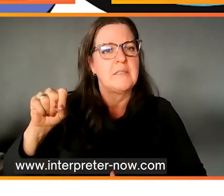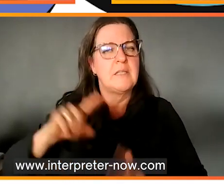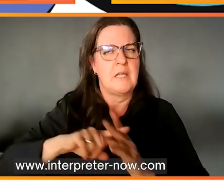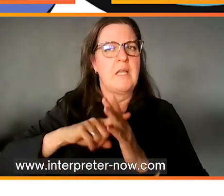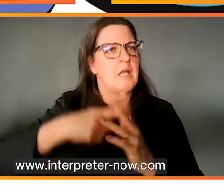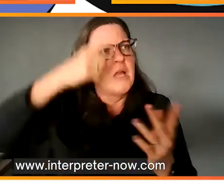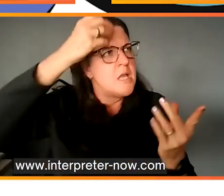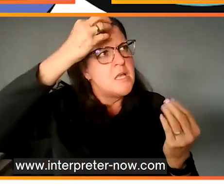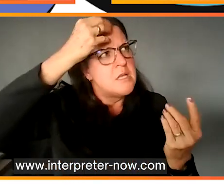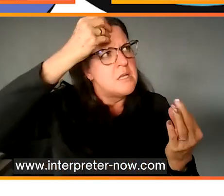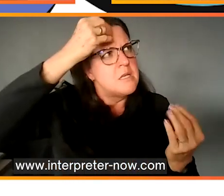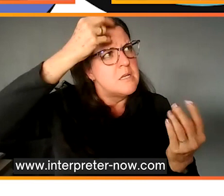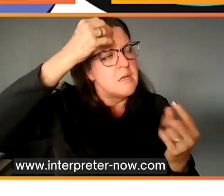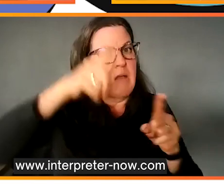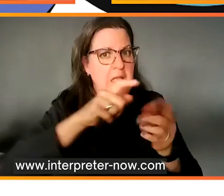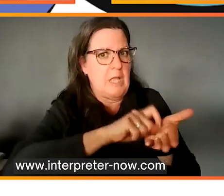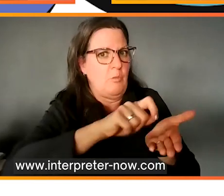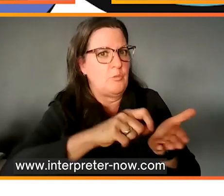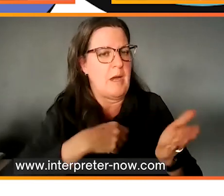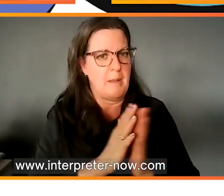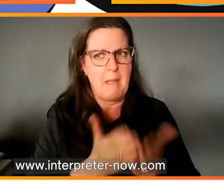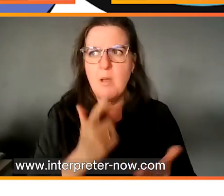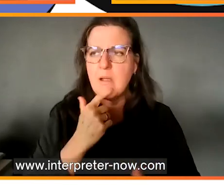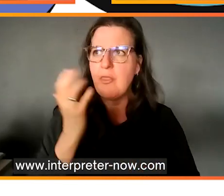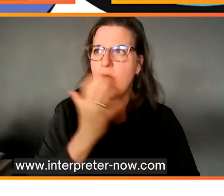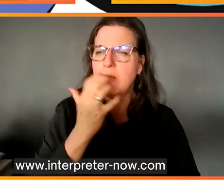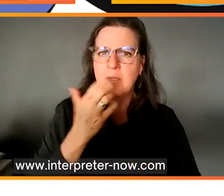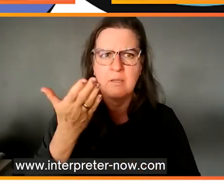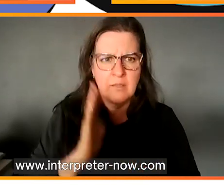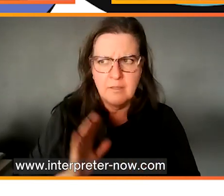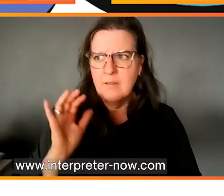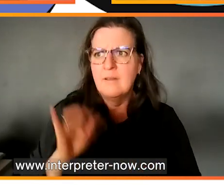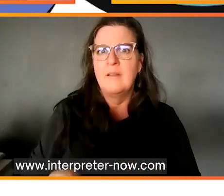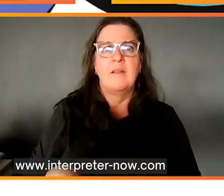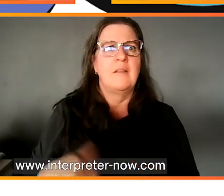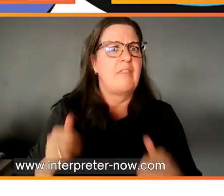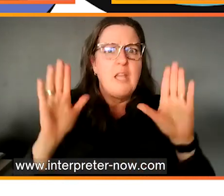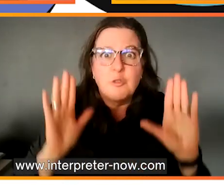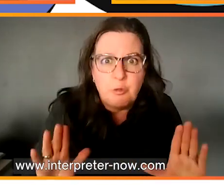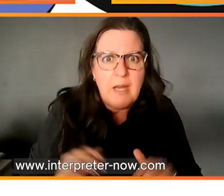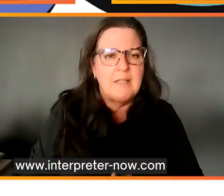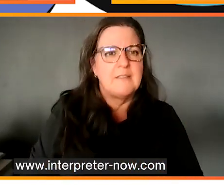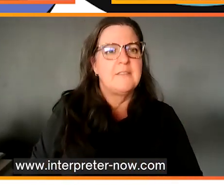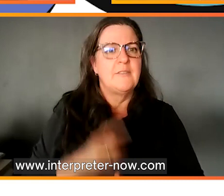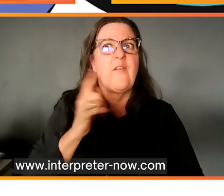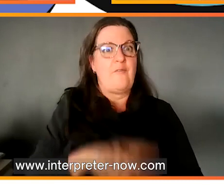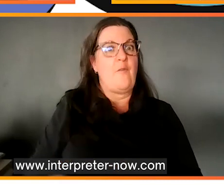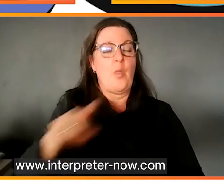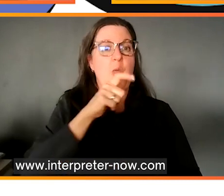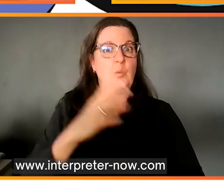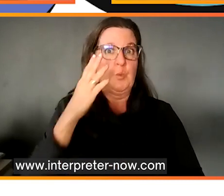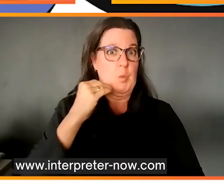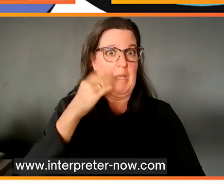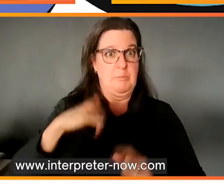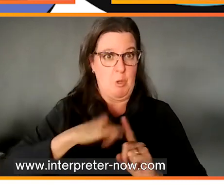comply, which was my go-to. Yeah. Yep. Got it. Yep. So sorry.